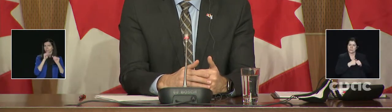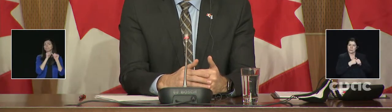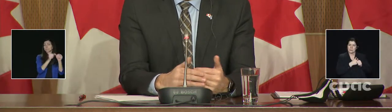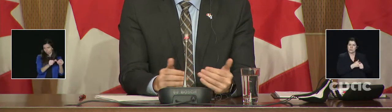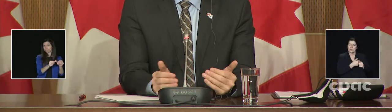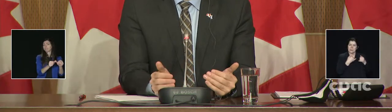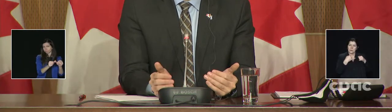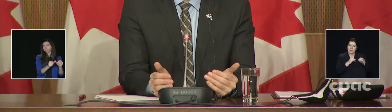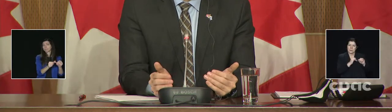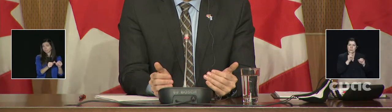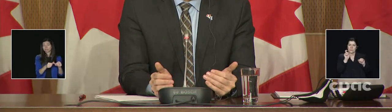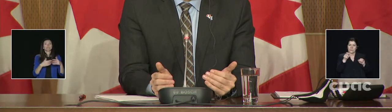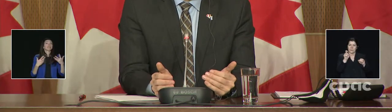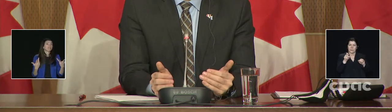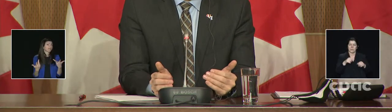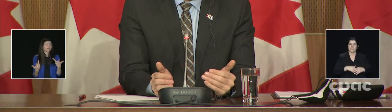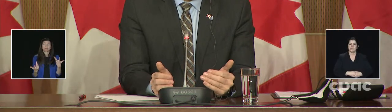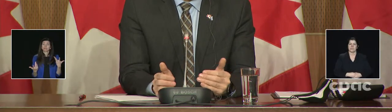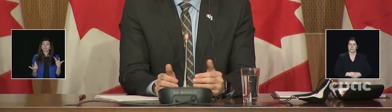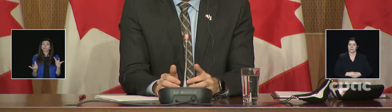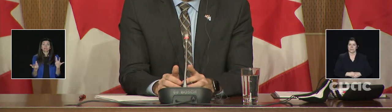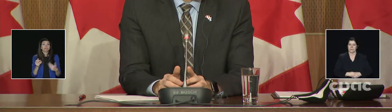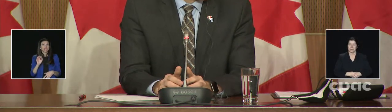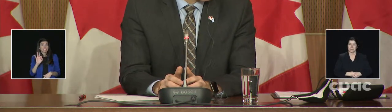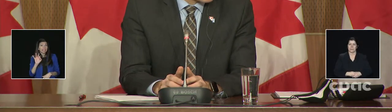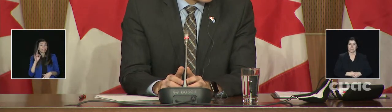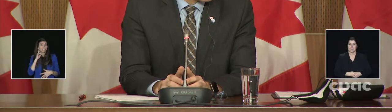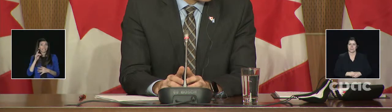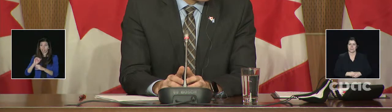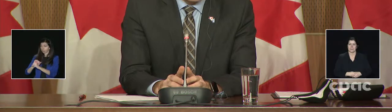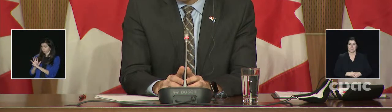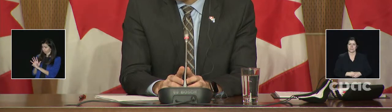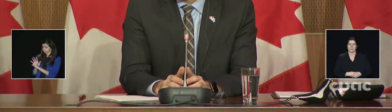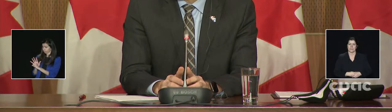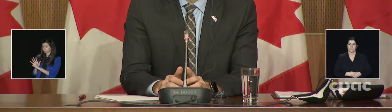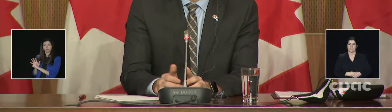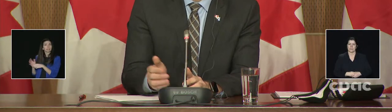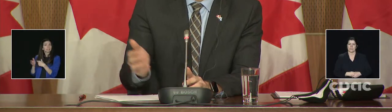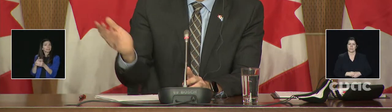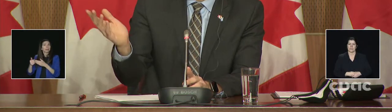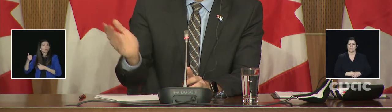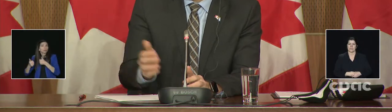long as the variant, the virus is with us.